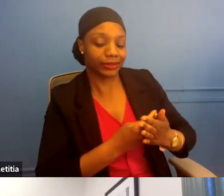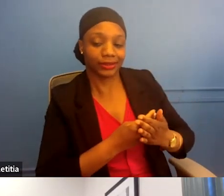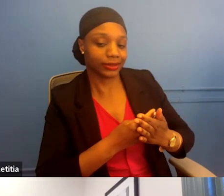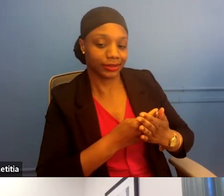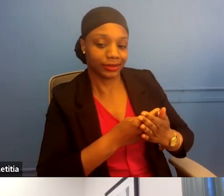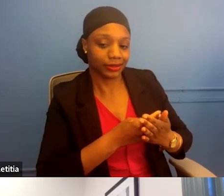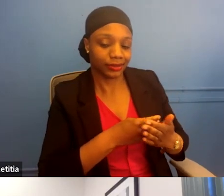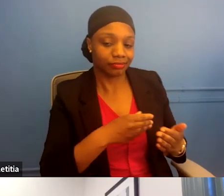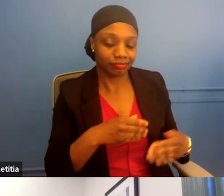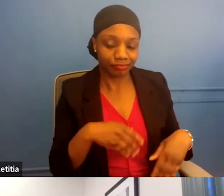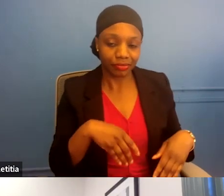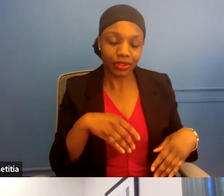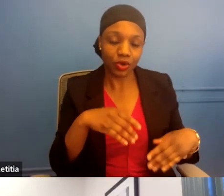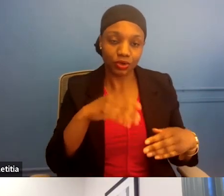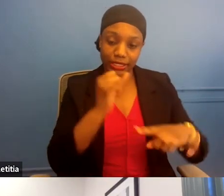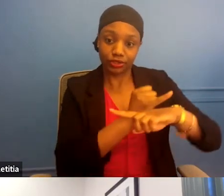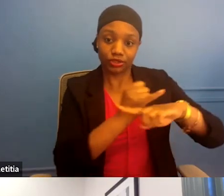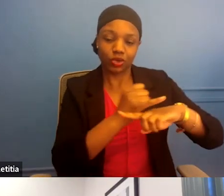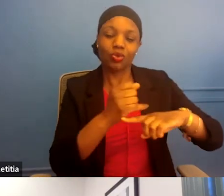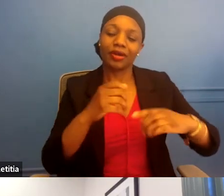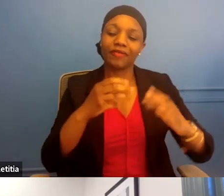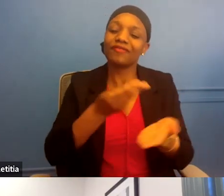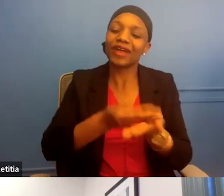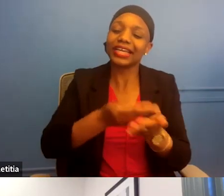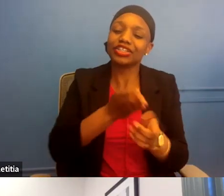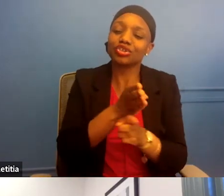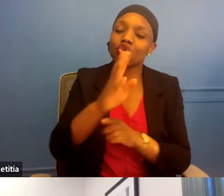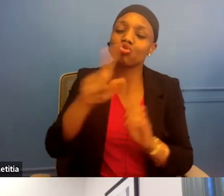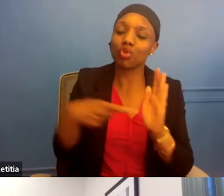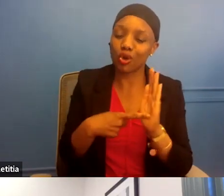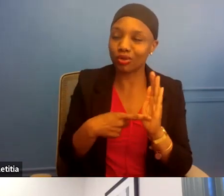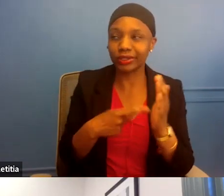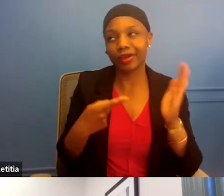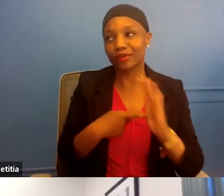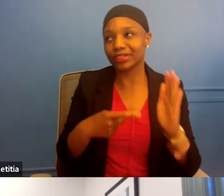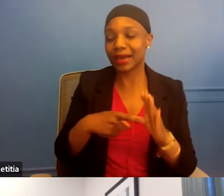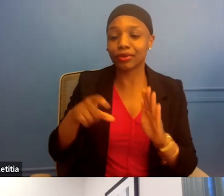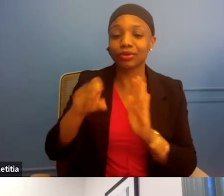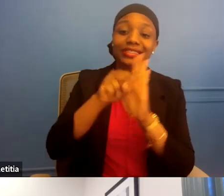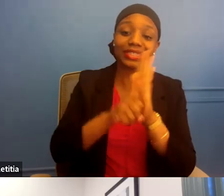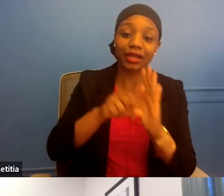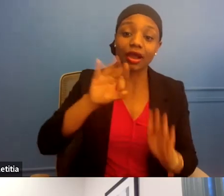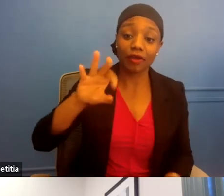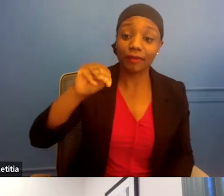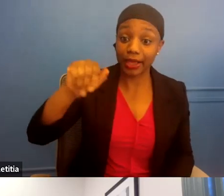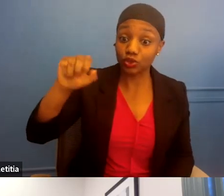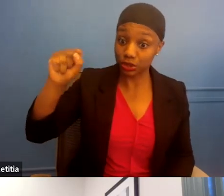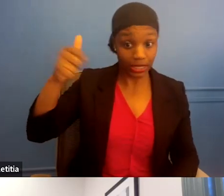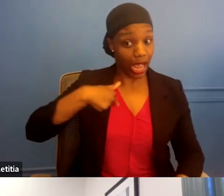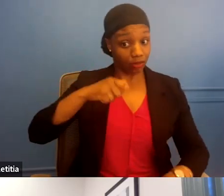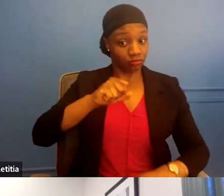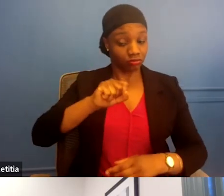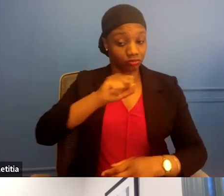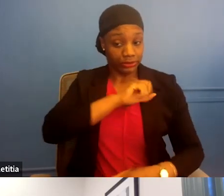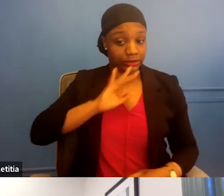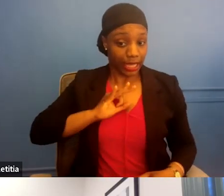finance directly. They were more in financial roles at other places. Like I worked for the state of Massachusetts. I worked for